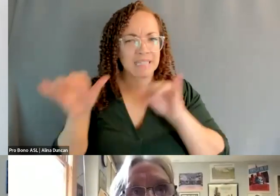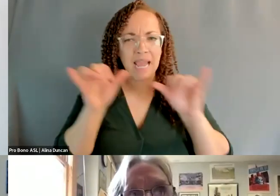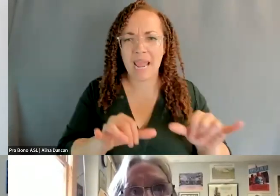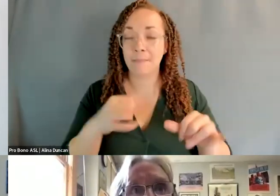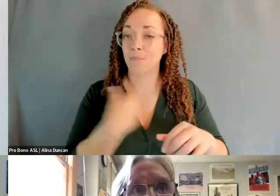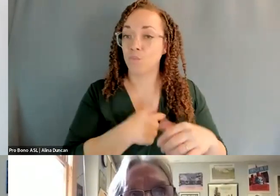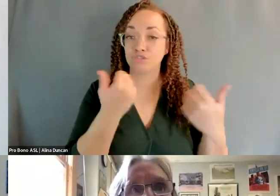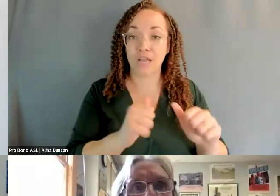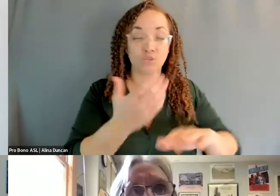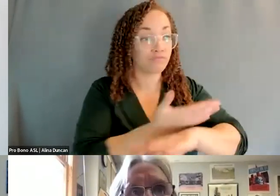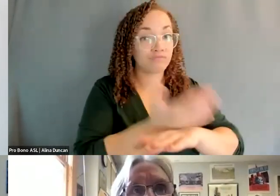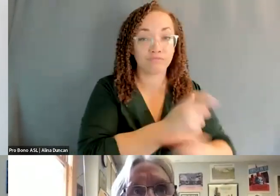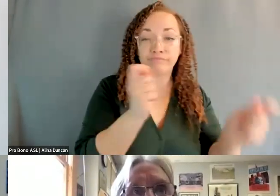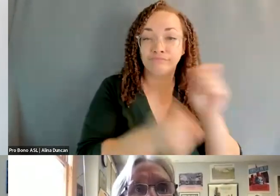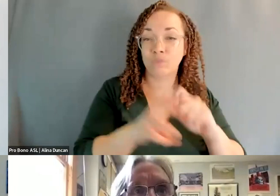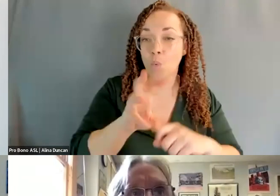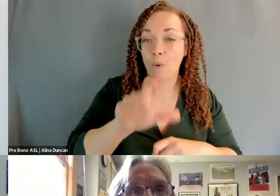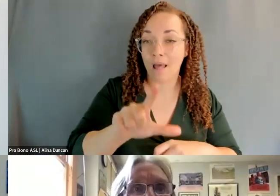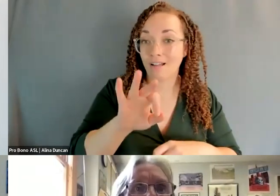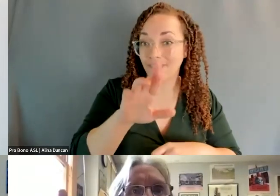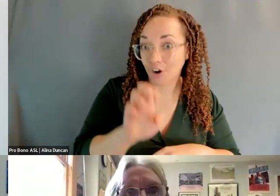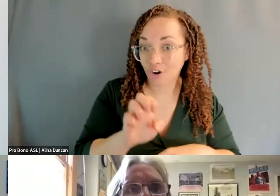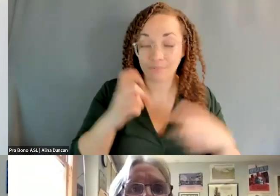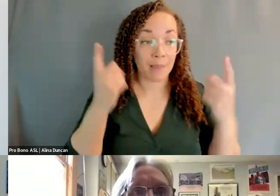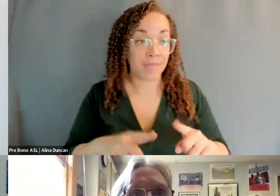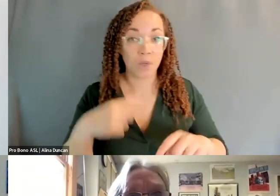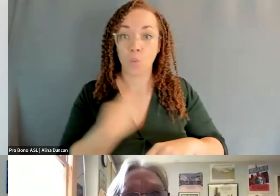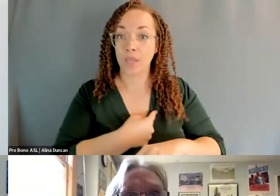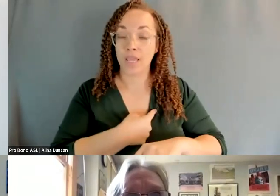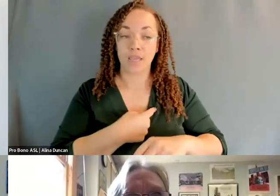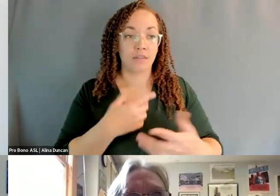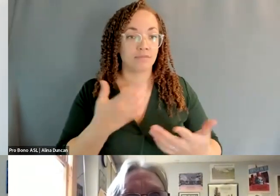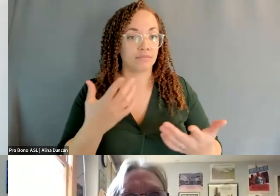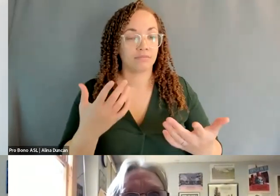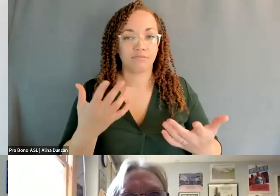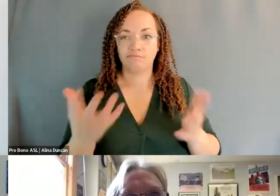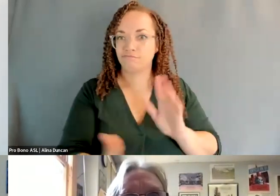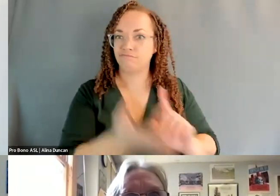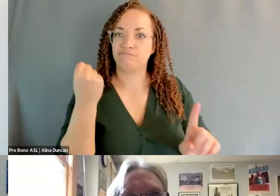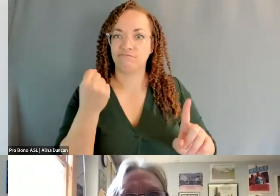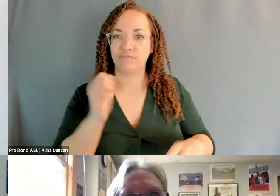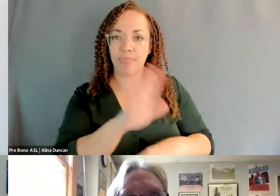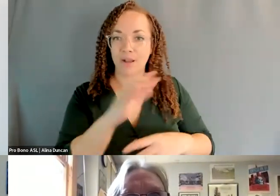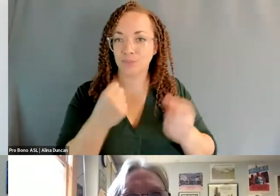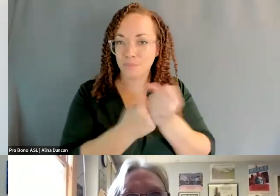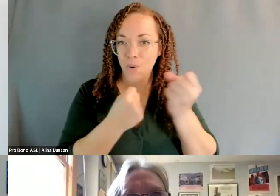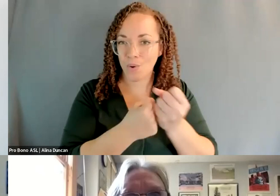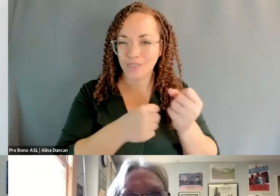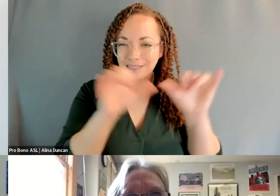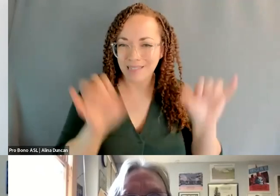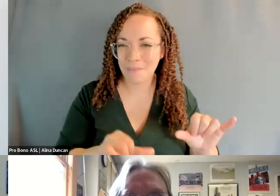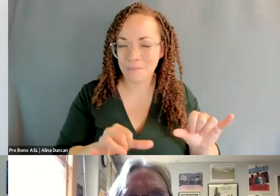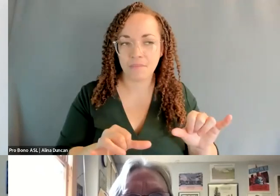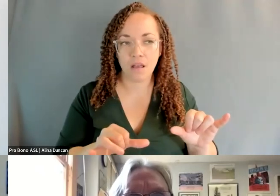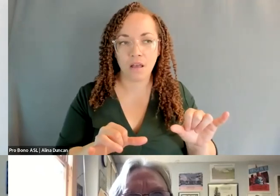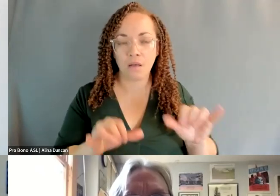out of people and then we wipe out their support systems and then we wonder why there's so much racism and classism in this country. It's